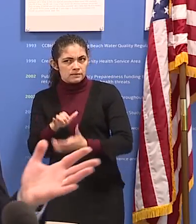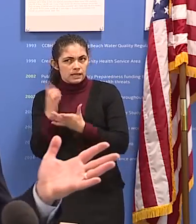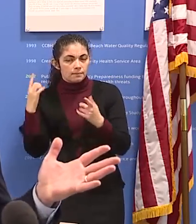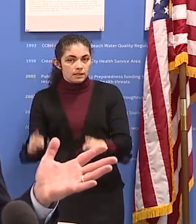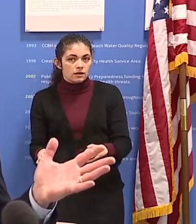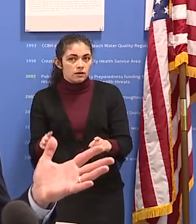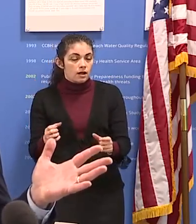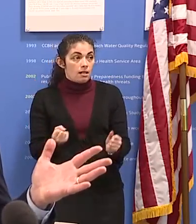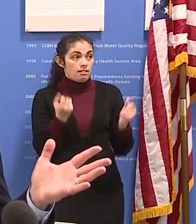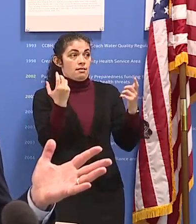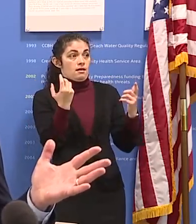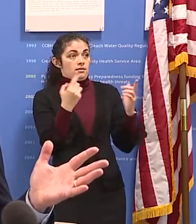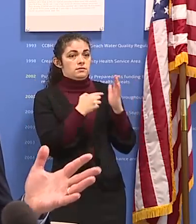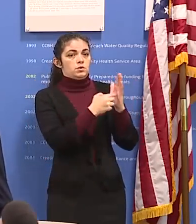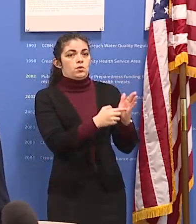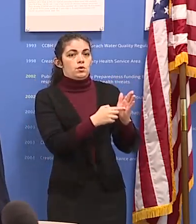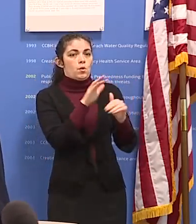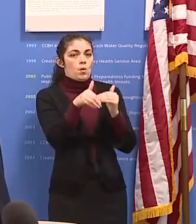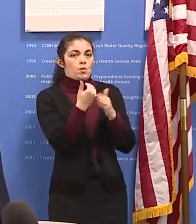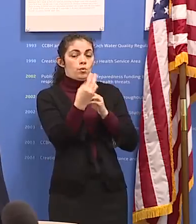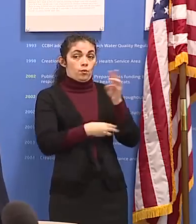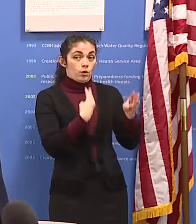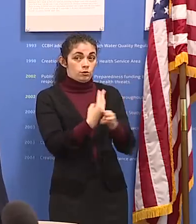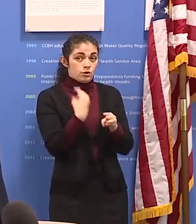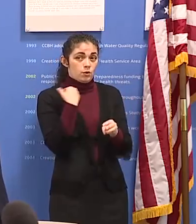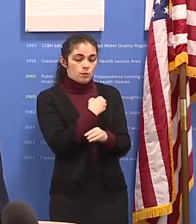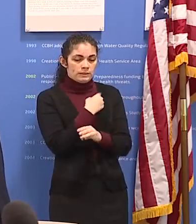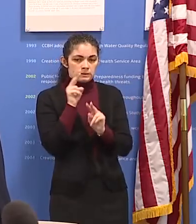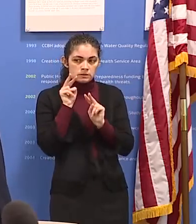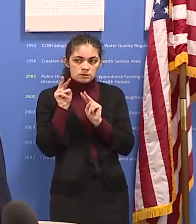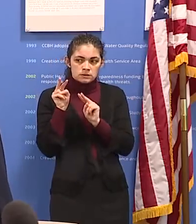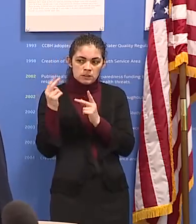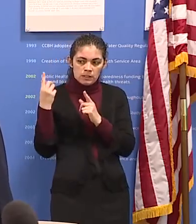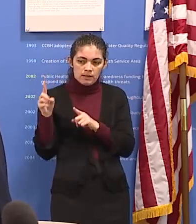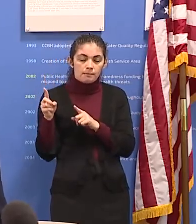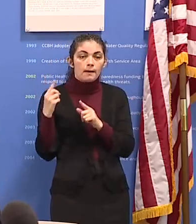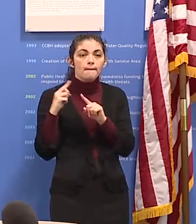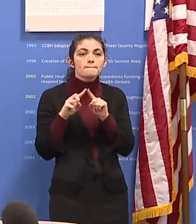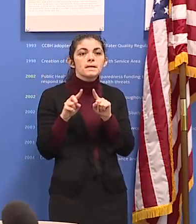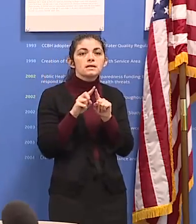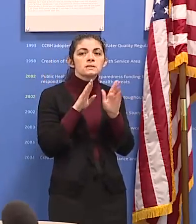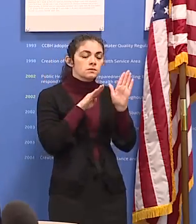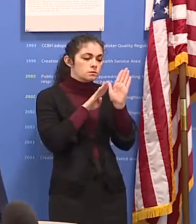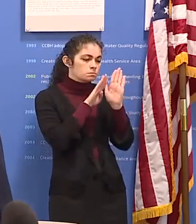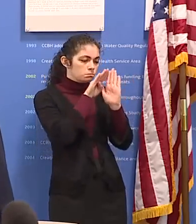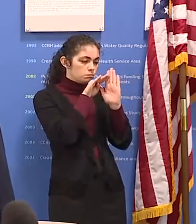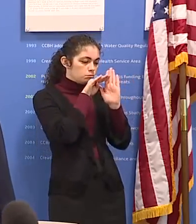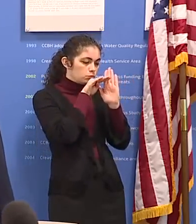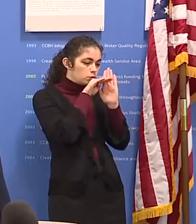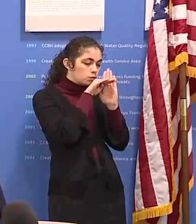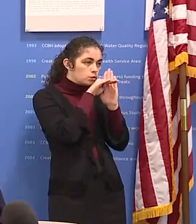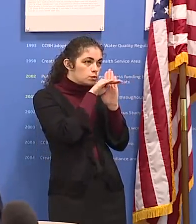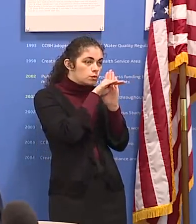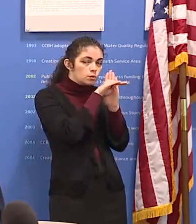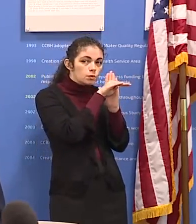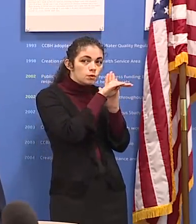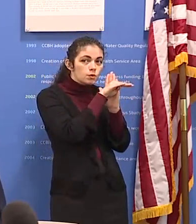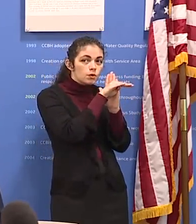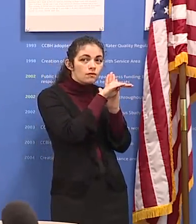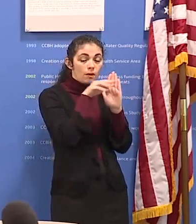in great display across the world that we all watched. By flattening the curve, we're extending out that peak, potentially